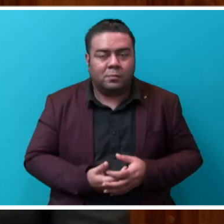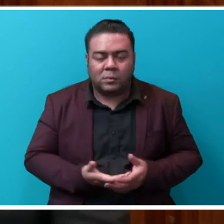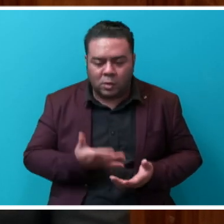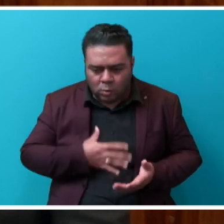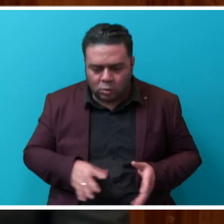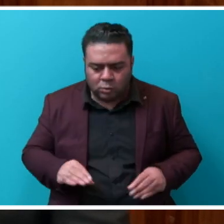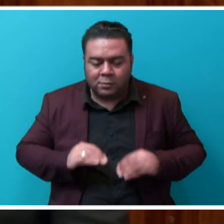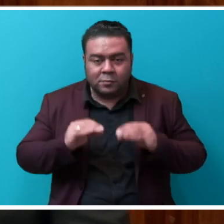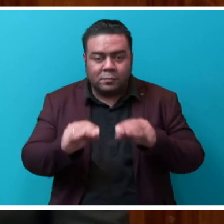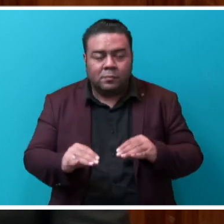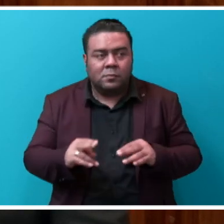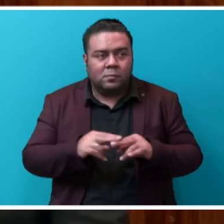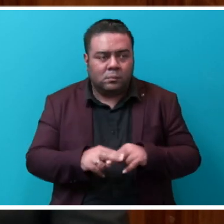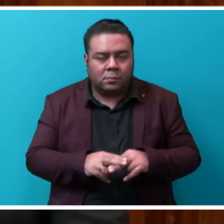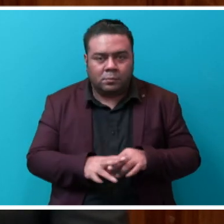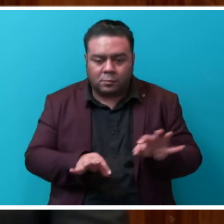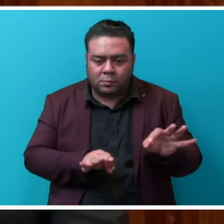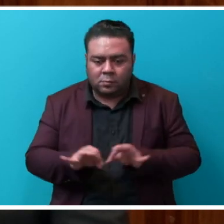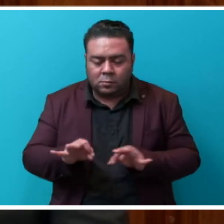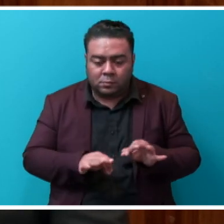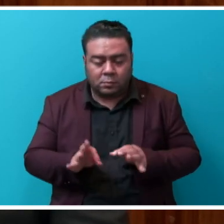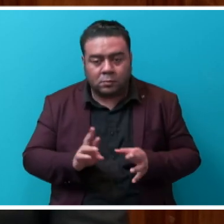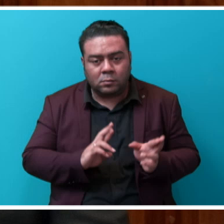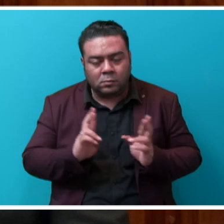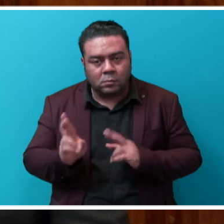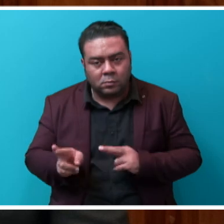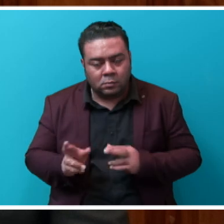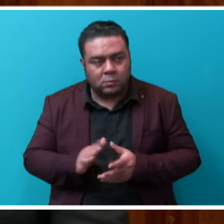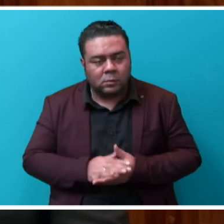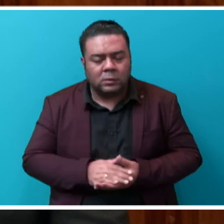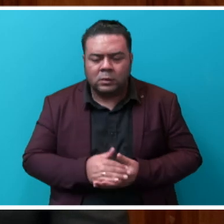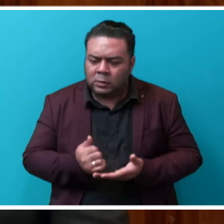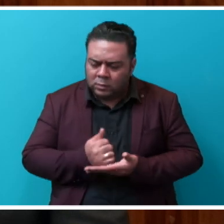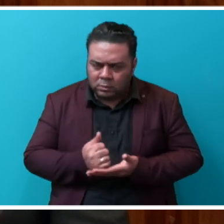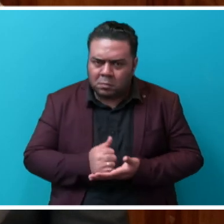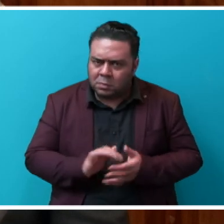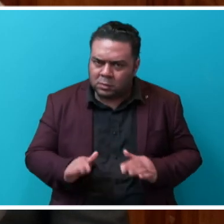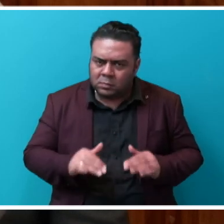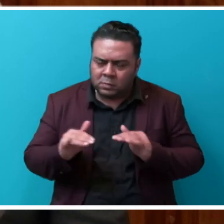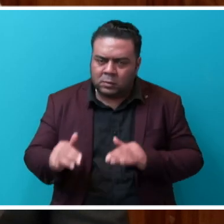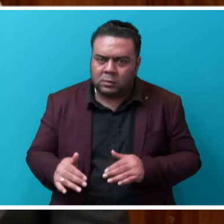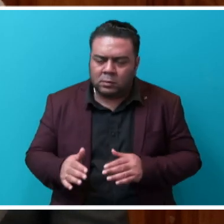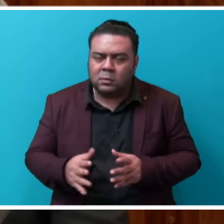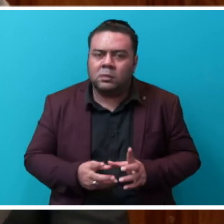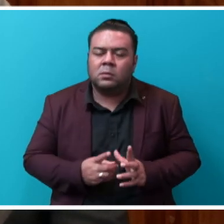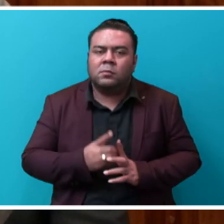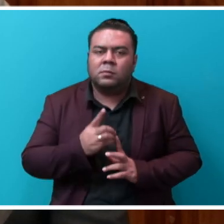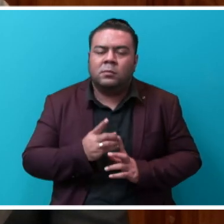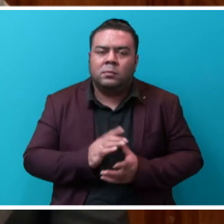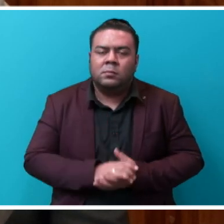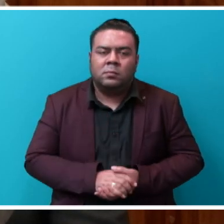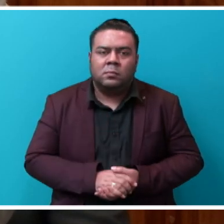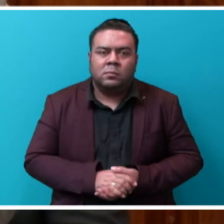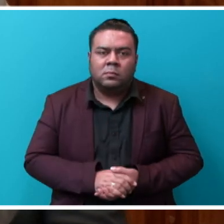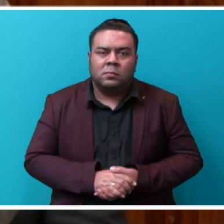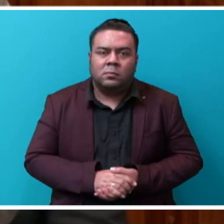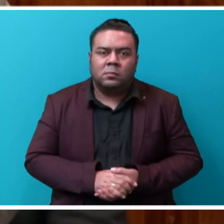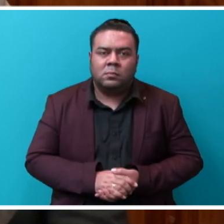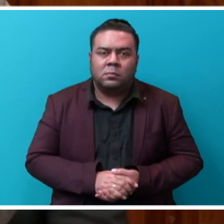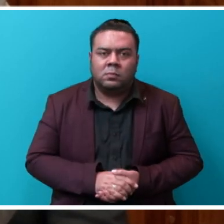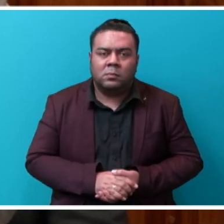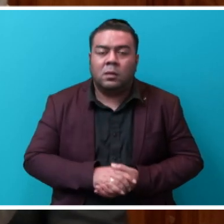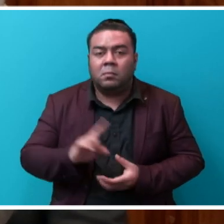Fiji, plan for retirement, and actively participate in the country's development. What they often lack